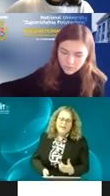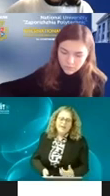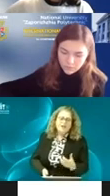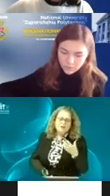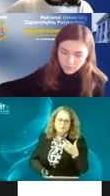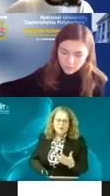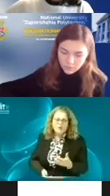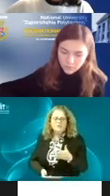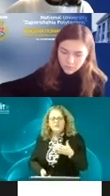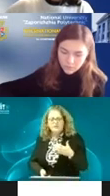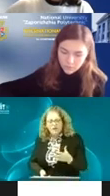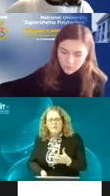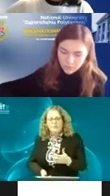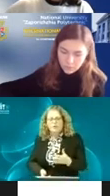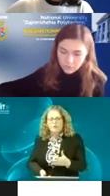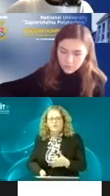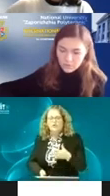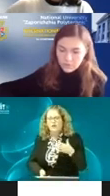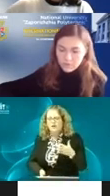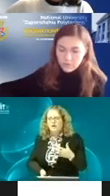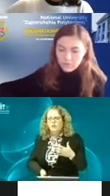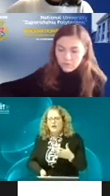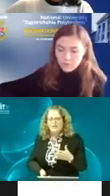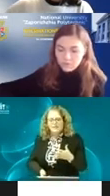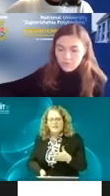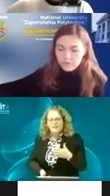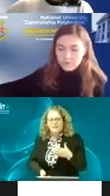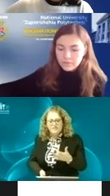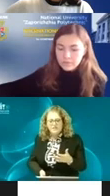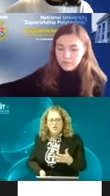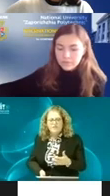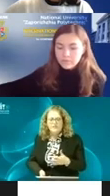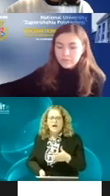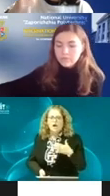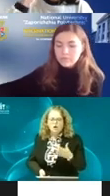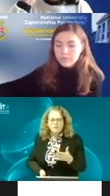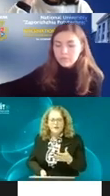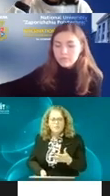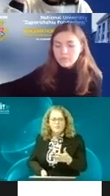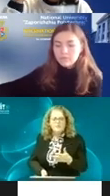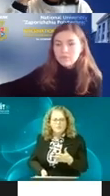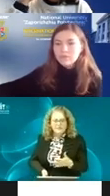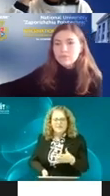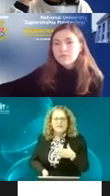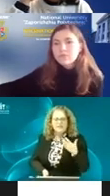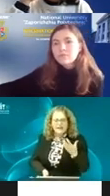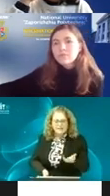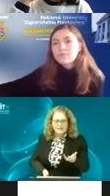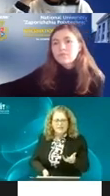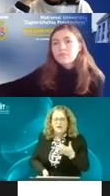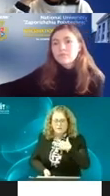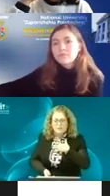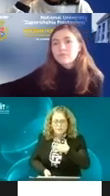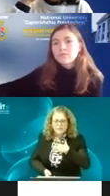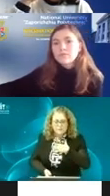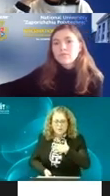and then because of the DARPA project for the United States Defense Office, a lot of money was invested in databases.